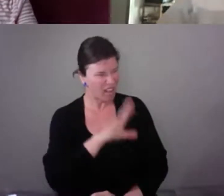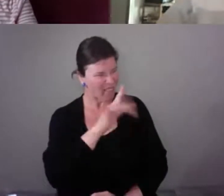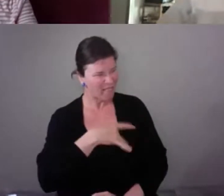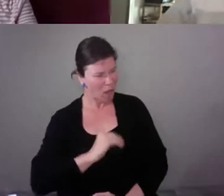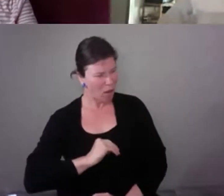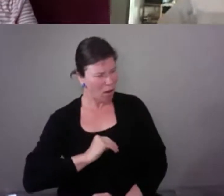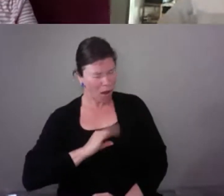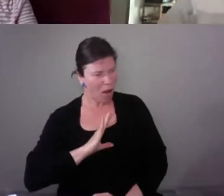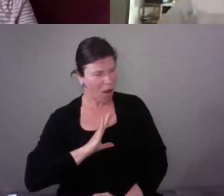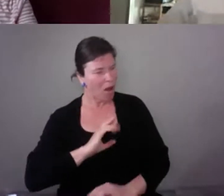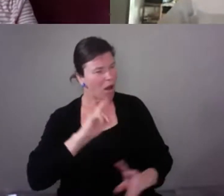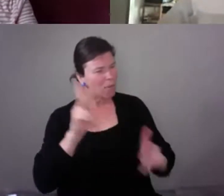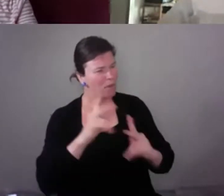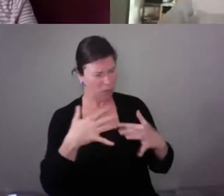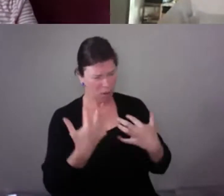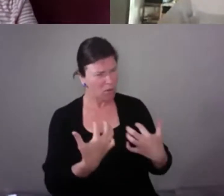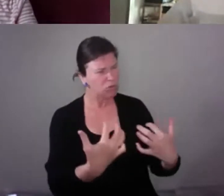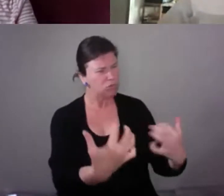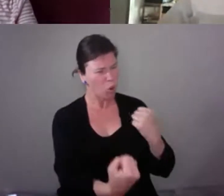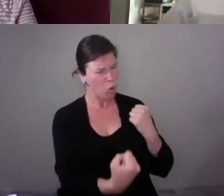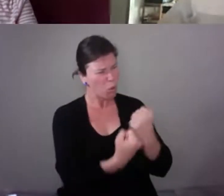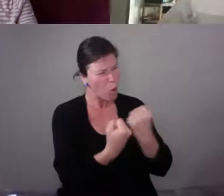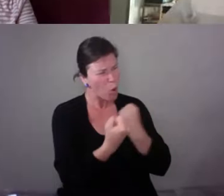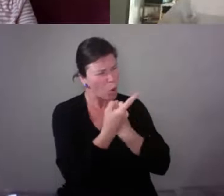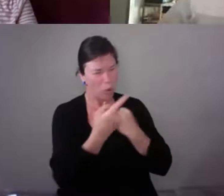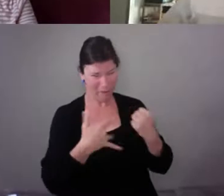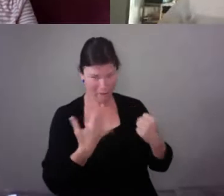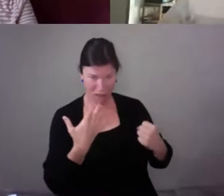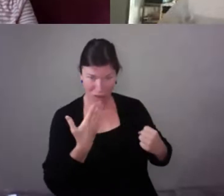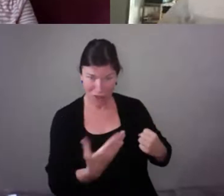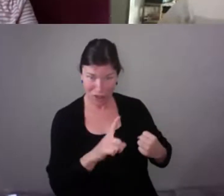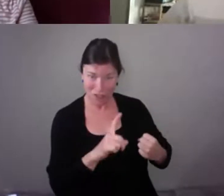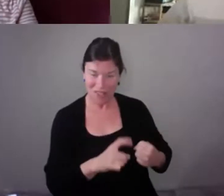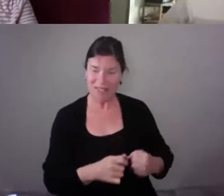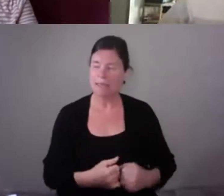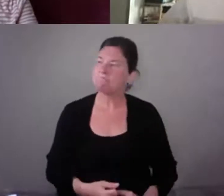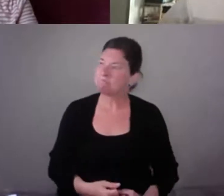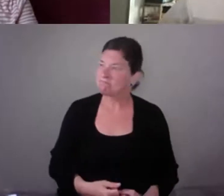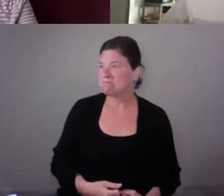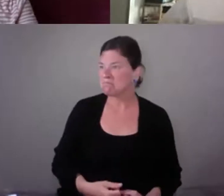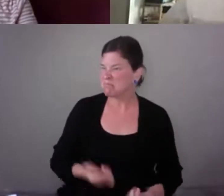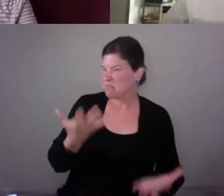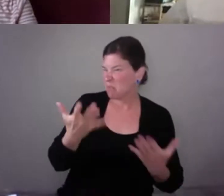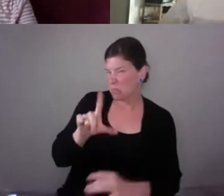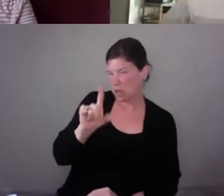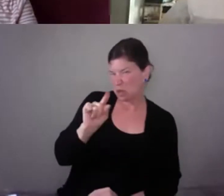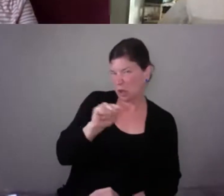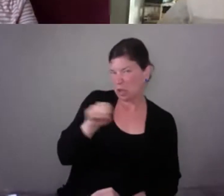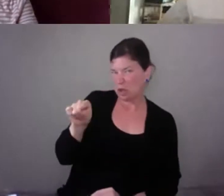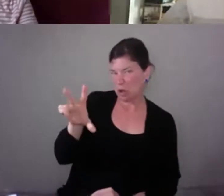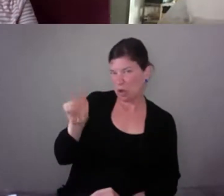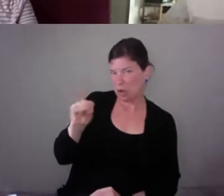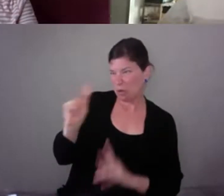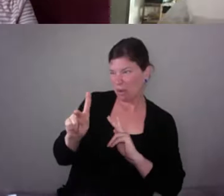people joined your the protests? Maybe like 20 to 30.